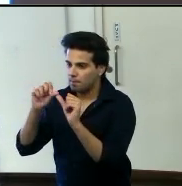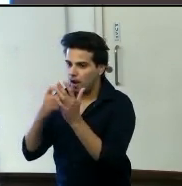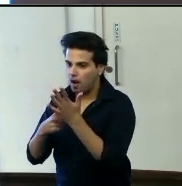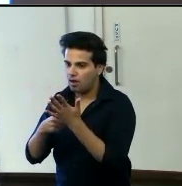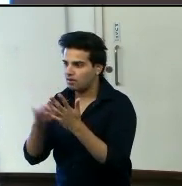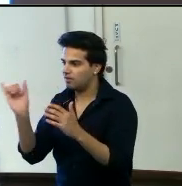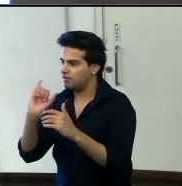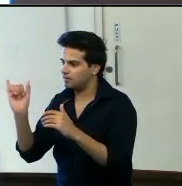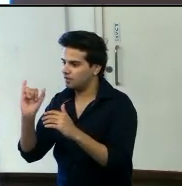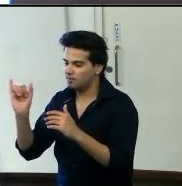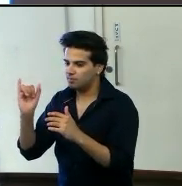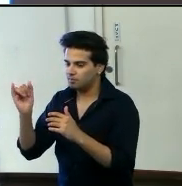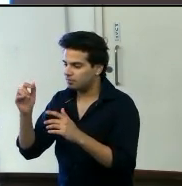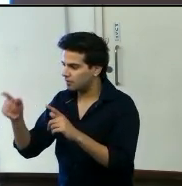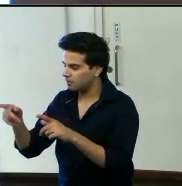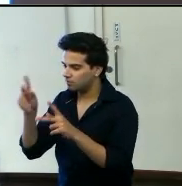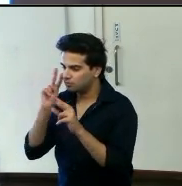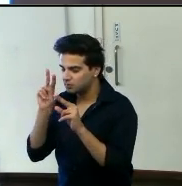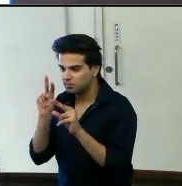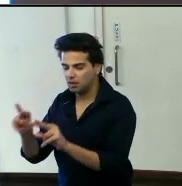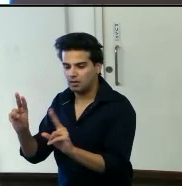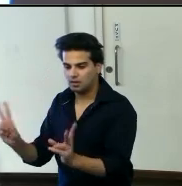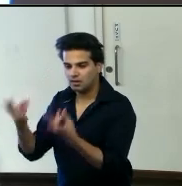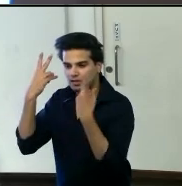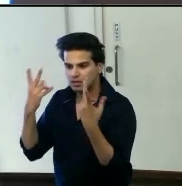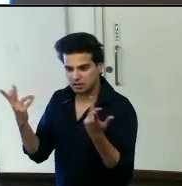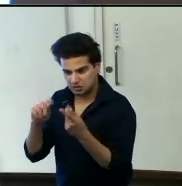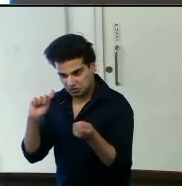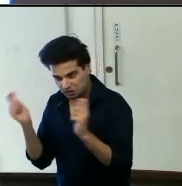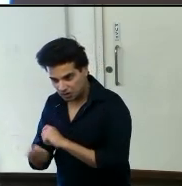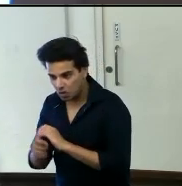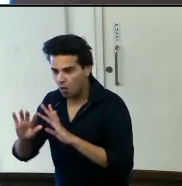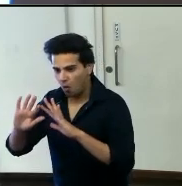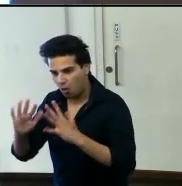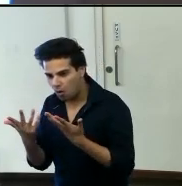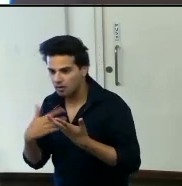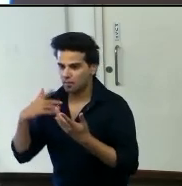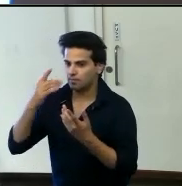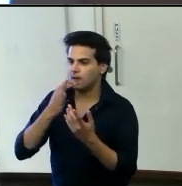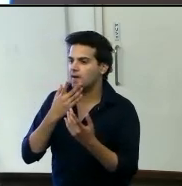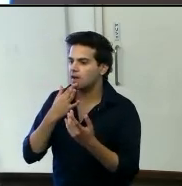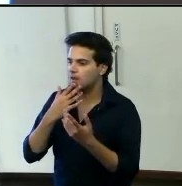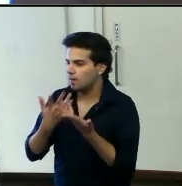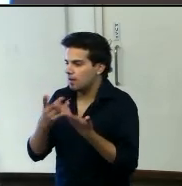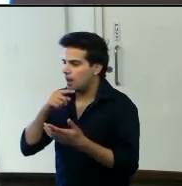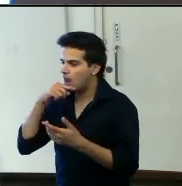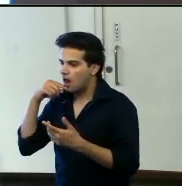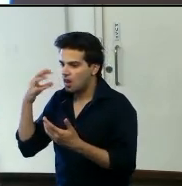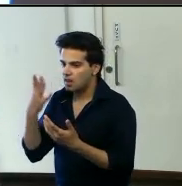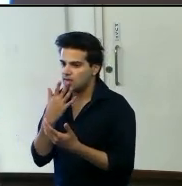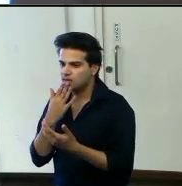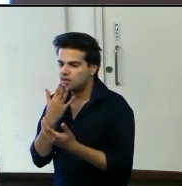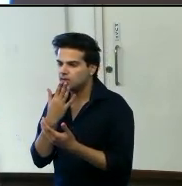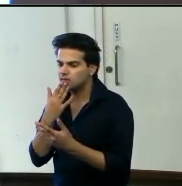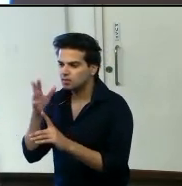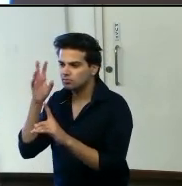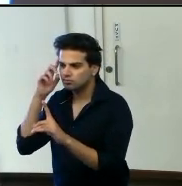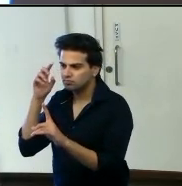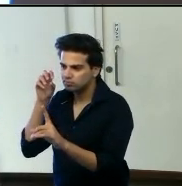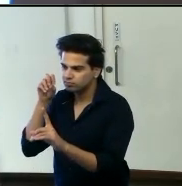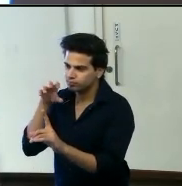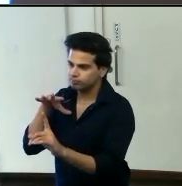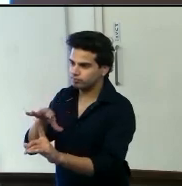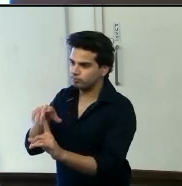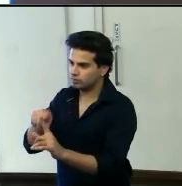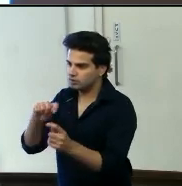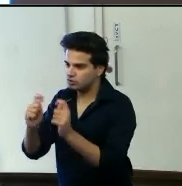will that alter the perception of the work? Or if I bring in a colored light, like red color, how will it alter the perception of